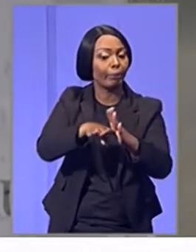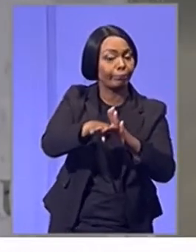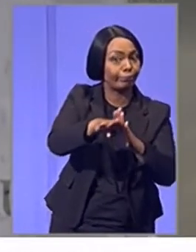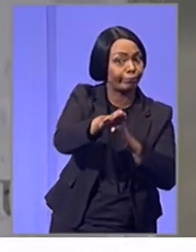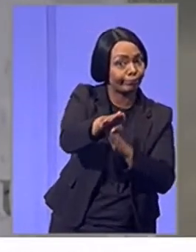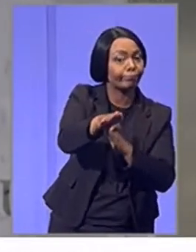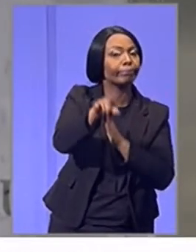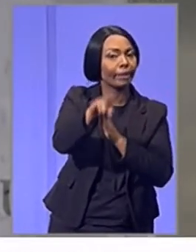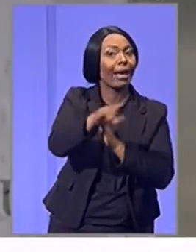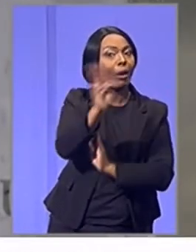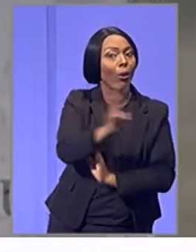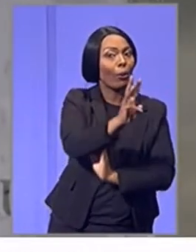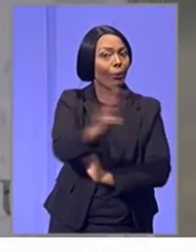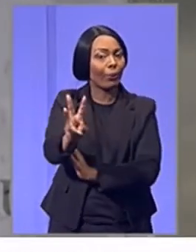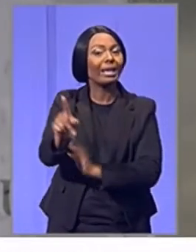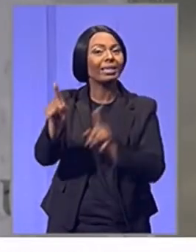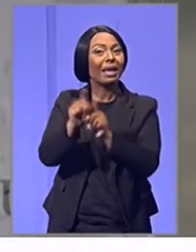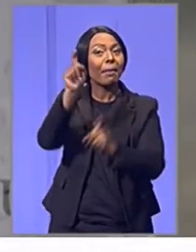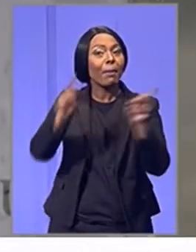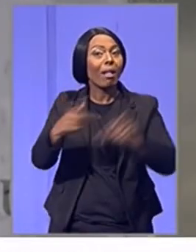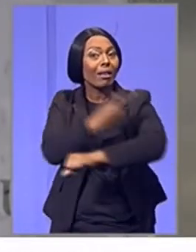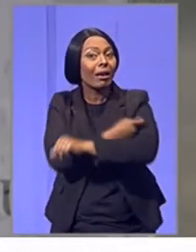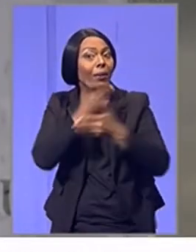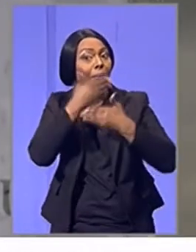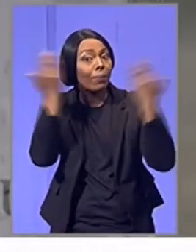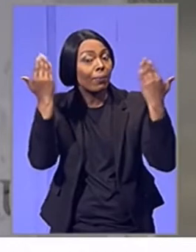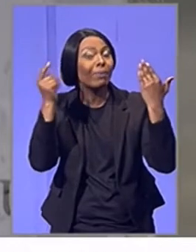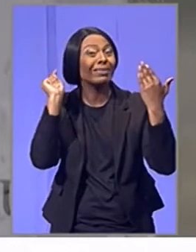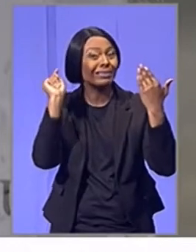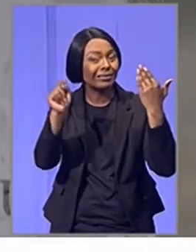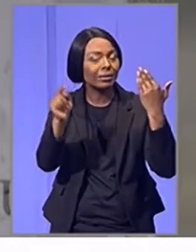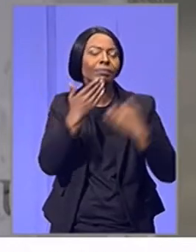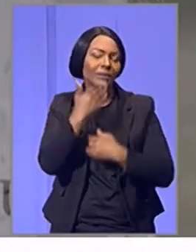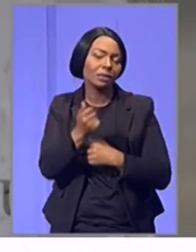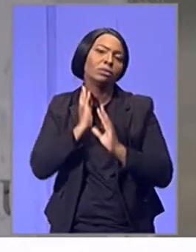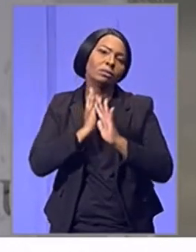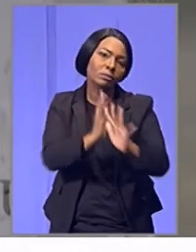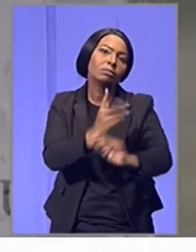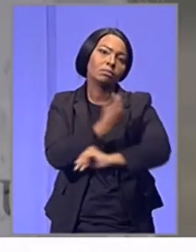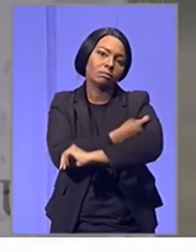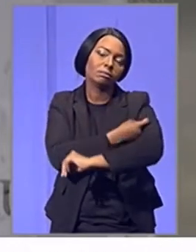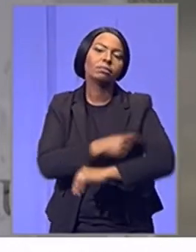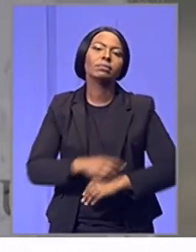eleditše gape go bao ba sego ba entelwa kgahlano le leuba la COVID-19 go dira bjalo.